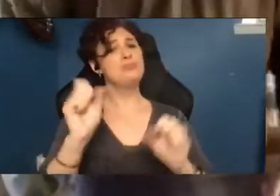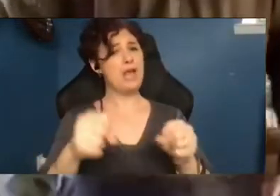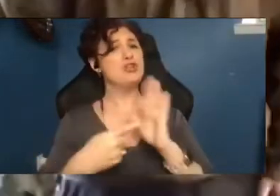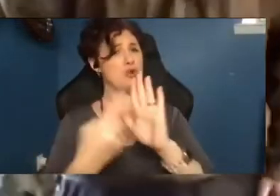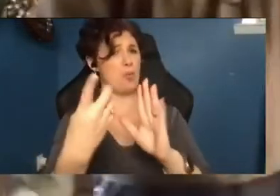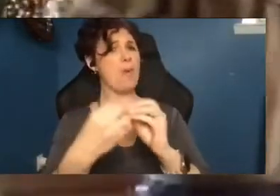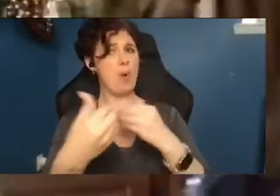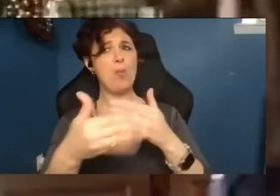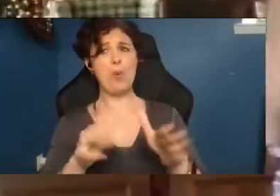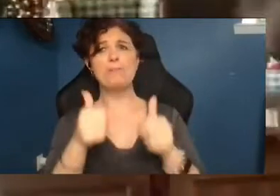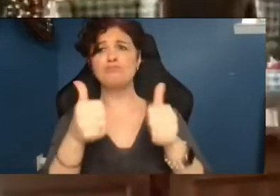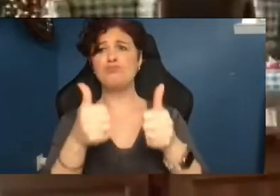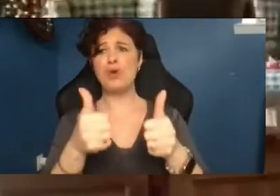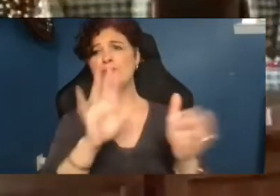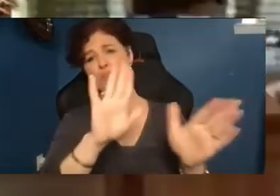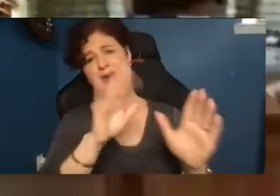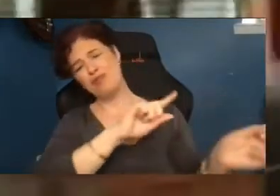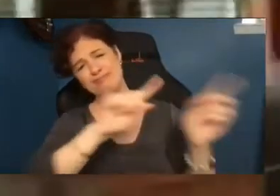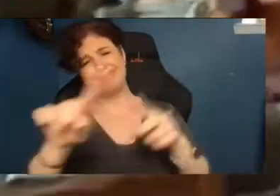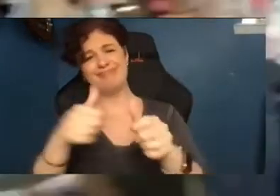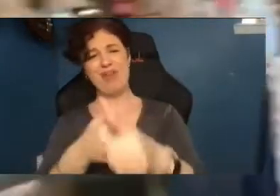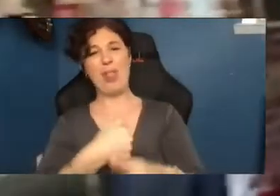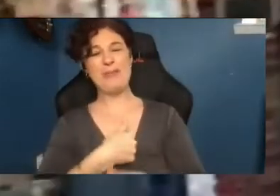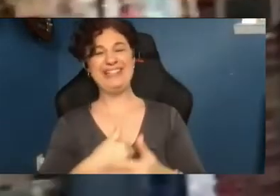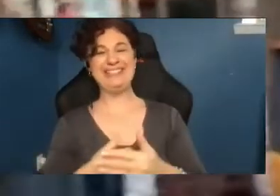or one more room? Oh, great, wonderful. Follow me, everybody.